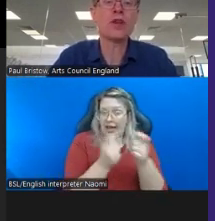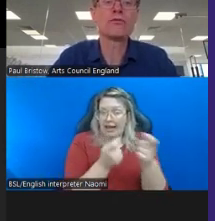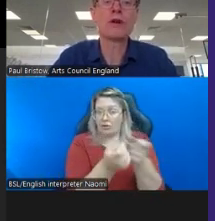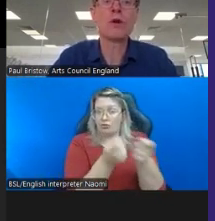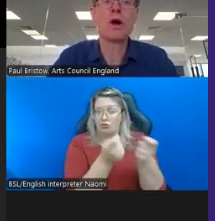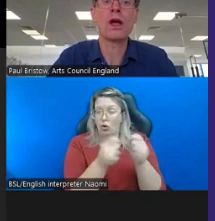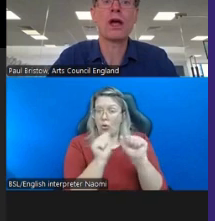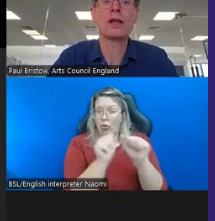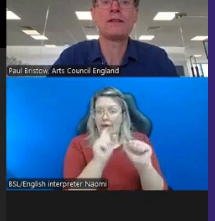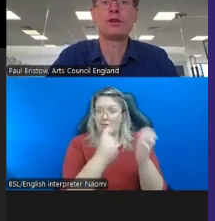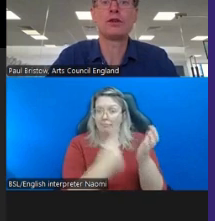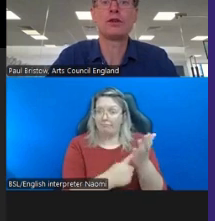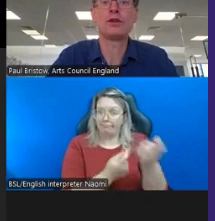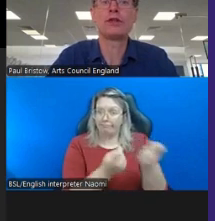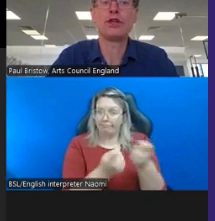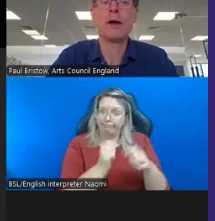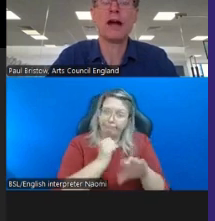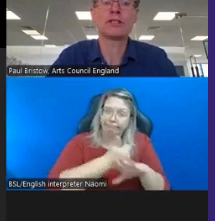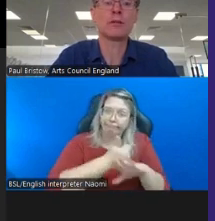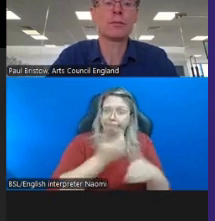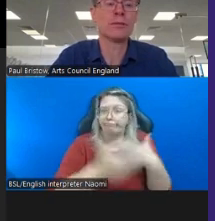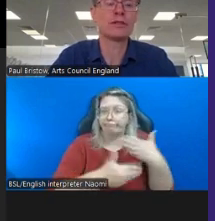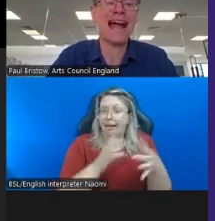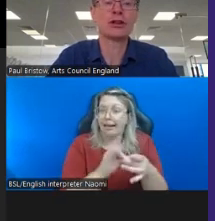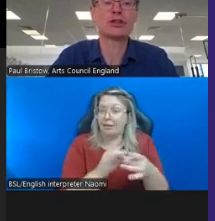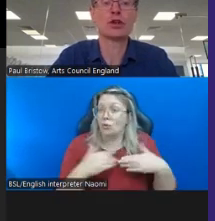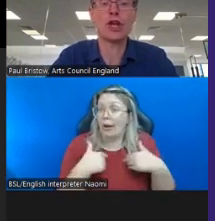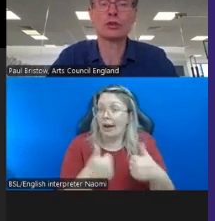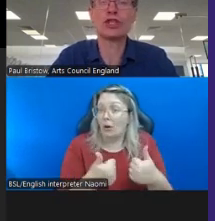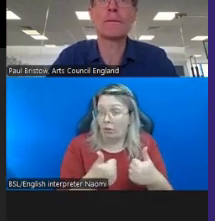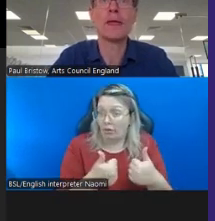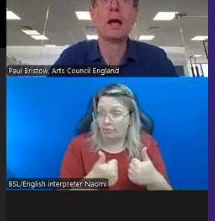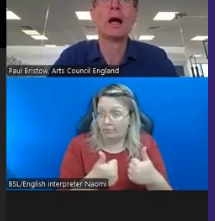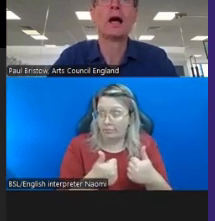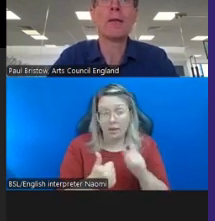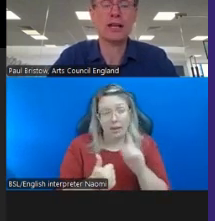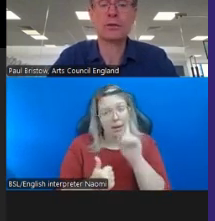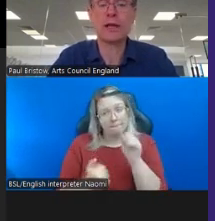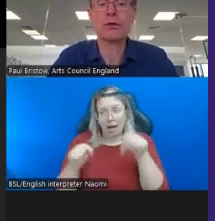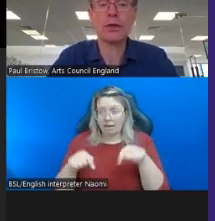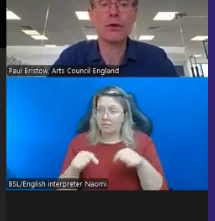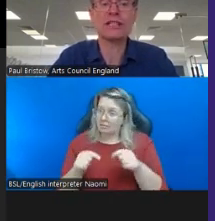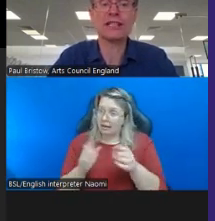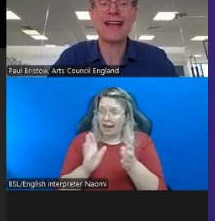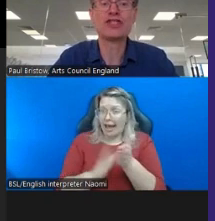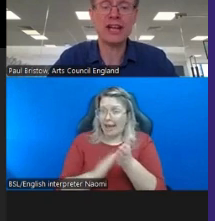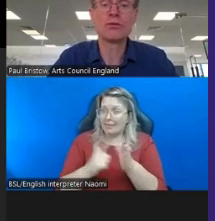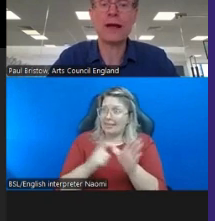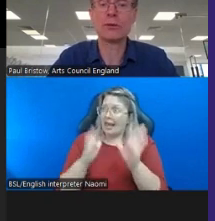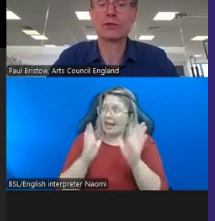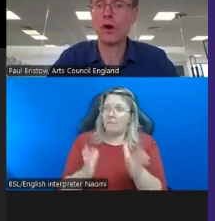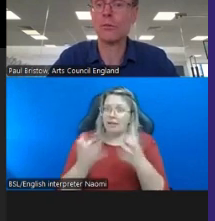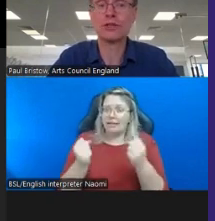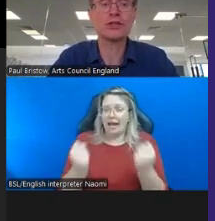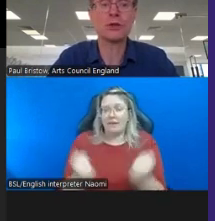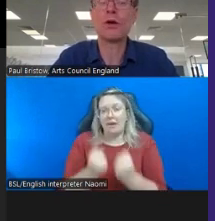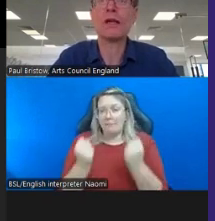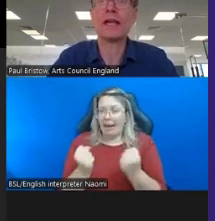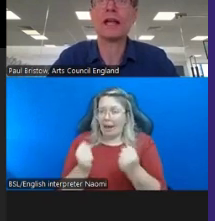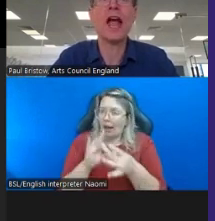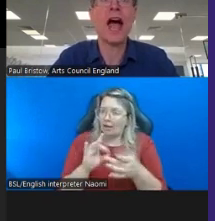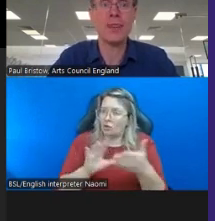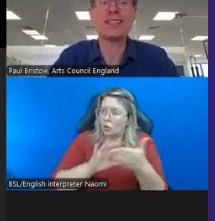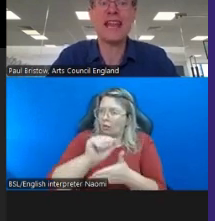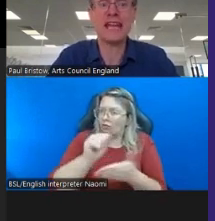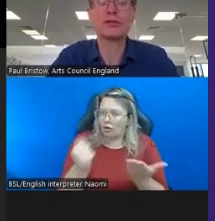authorities don't require devolution of new powers to be able to act on culture. As with local authorities, they have general powers of competence and